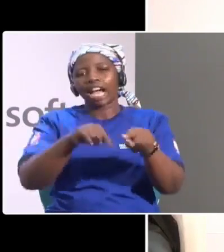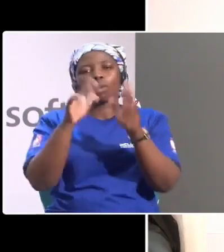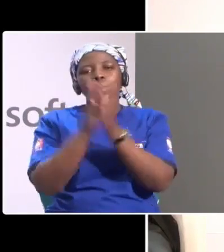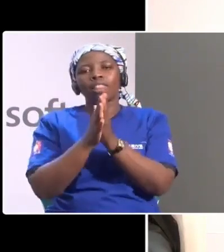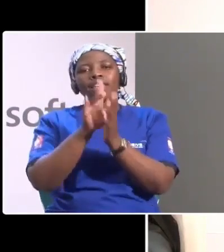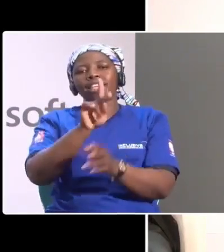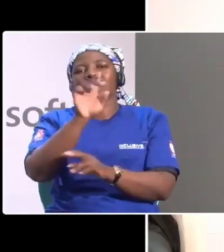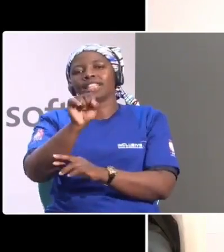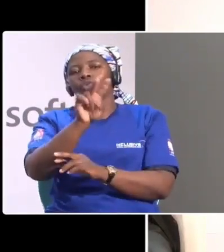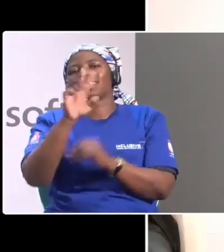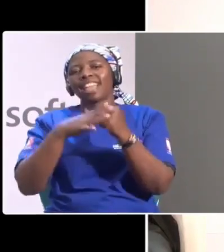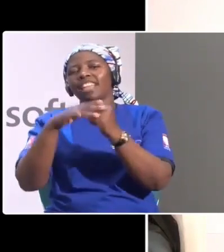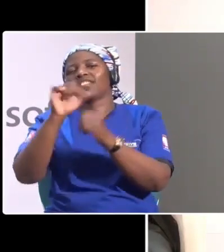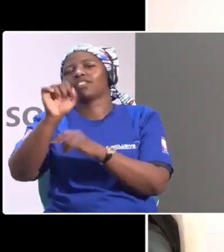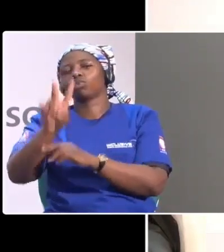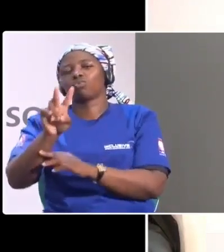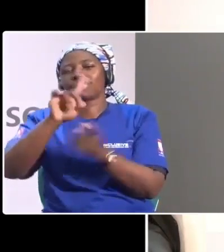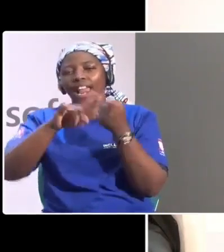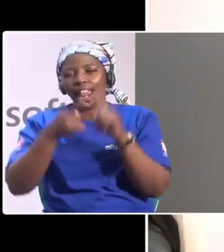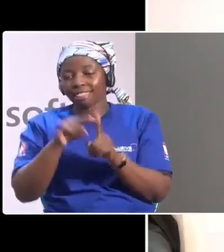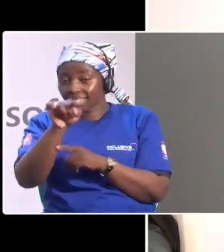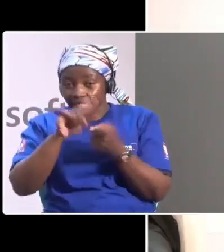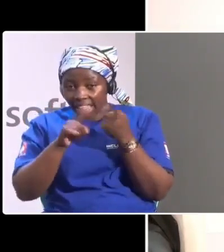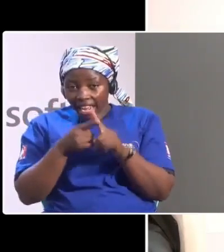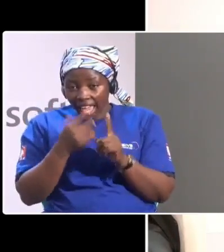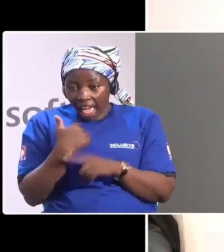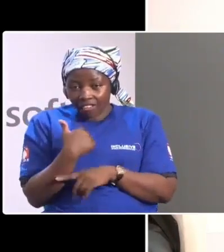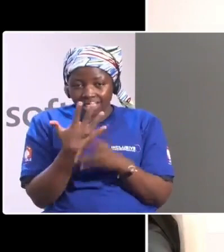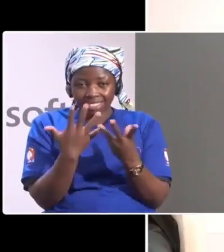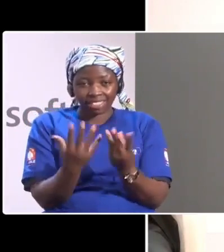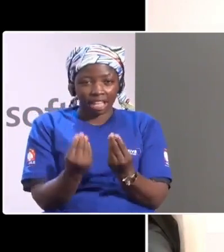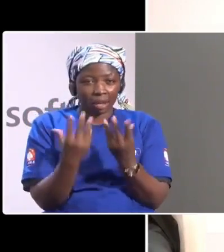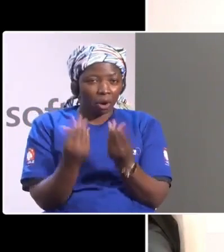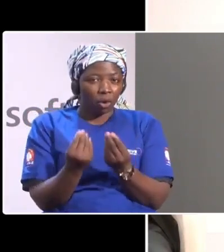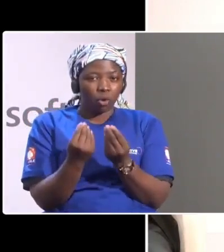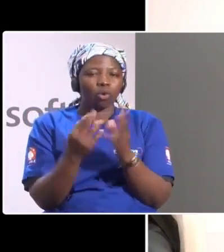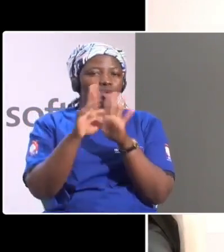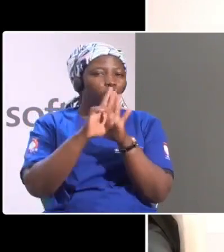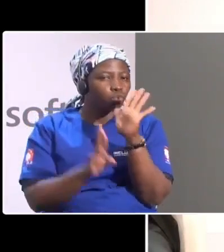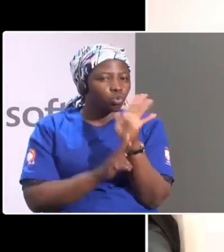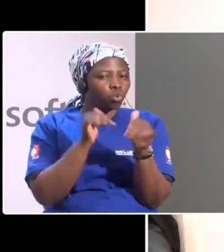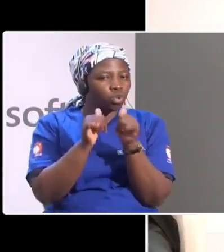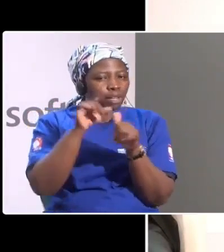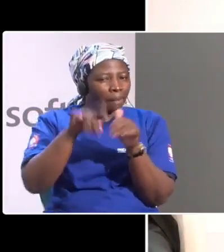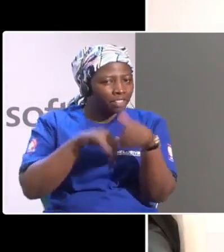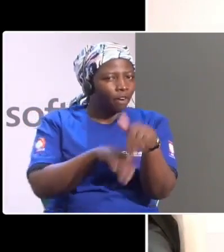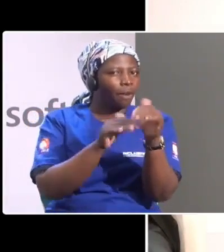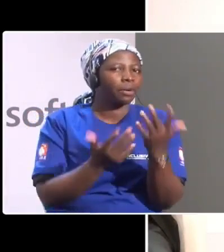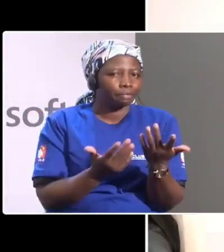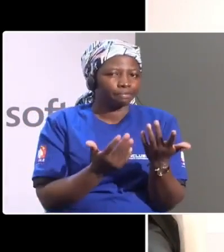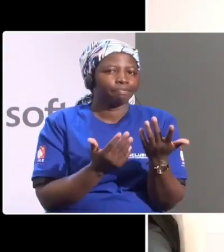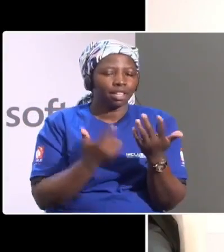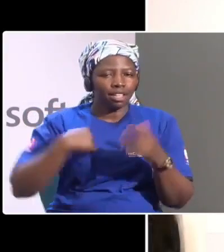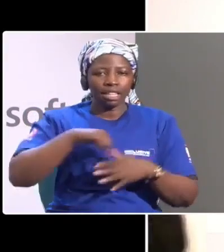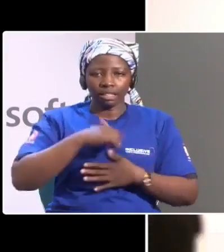the KS2952 standard. And this standard has got very simple instructions to follow. And we are